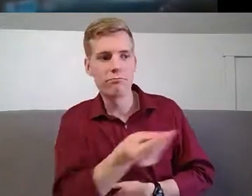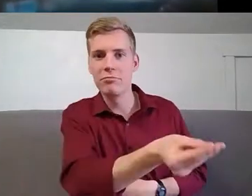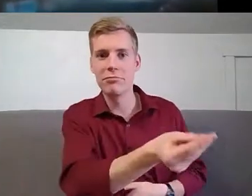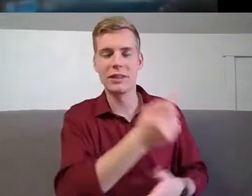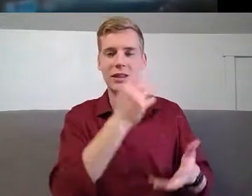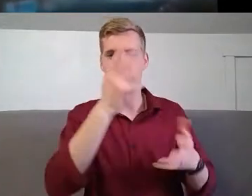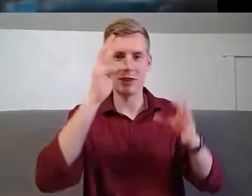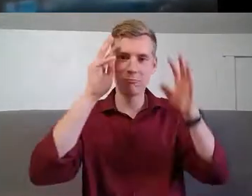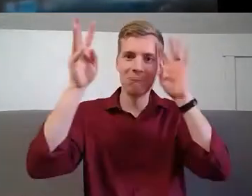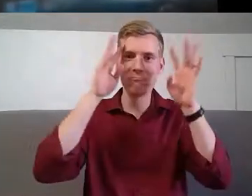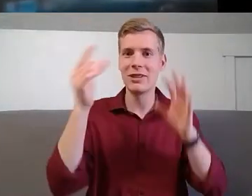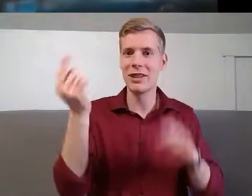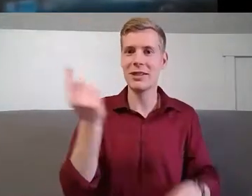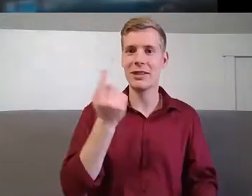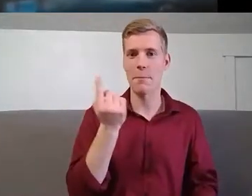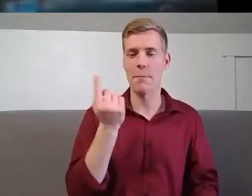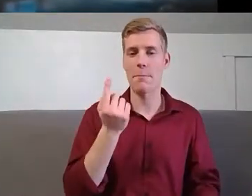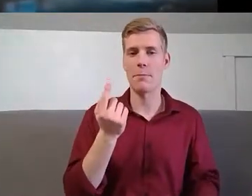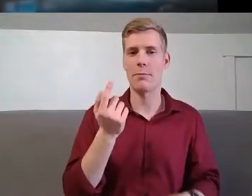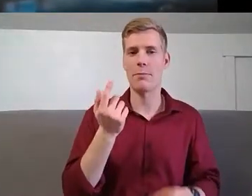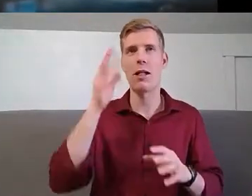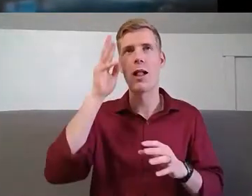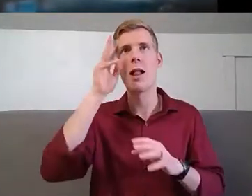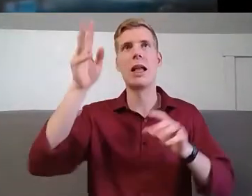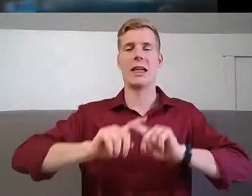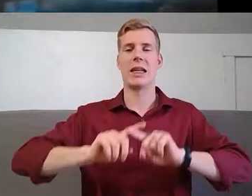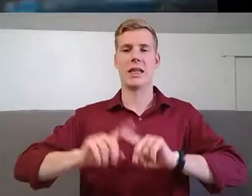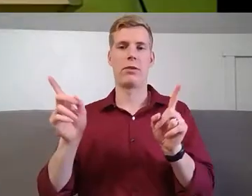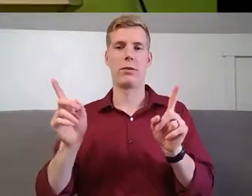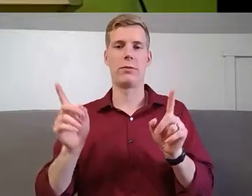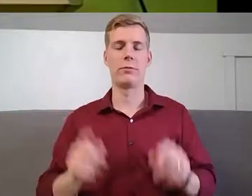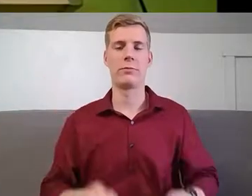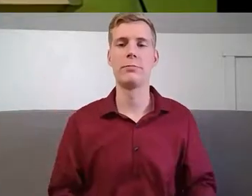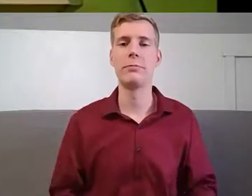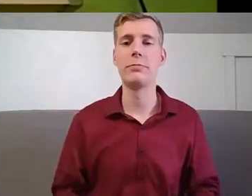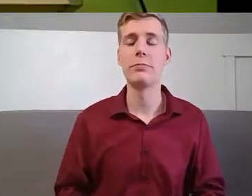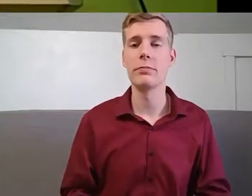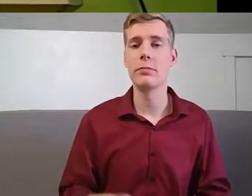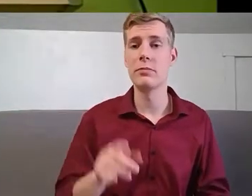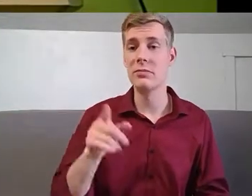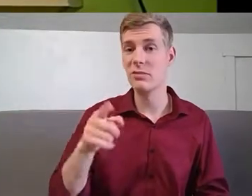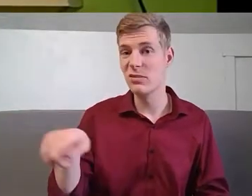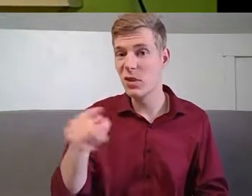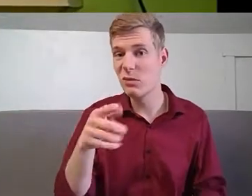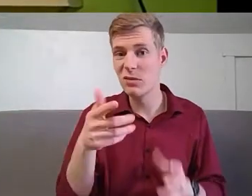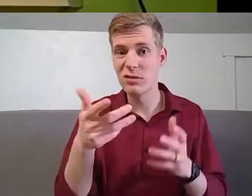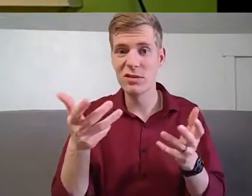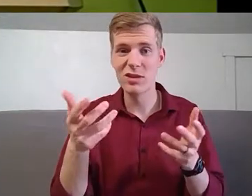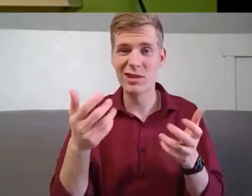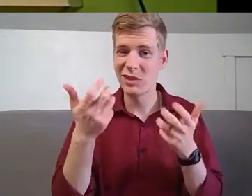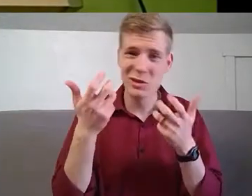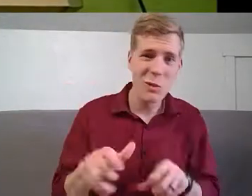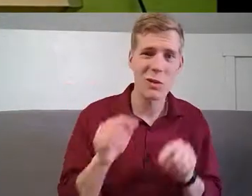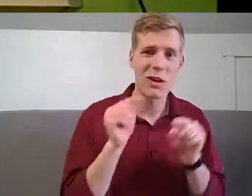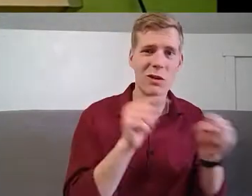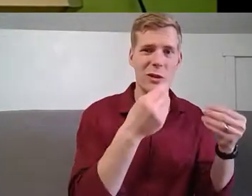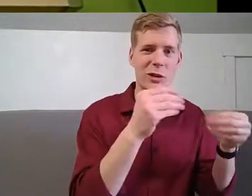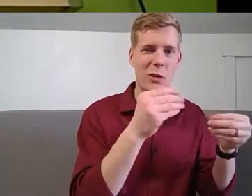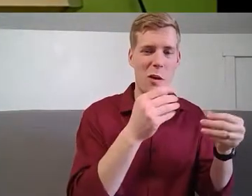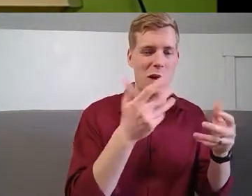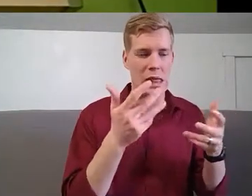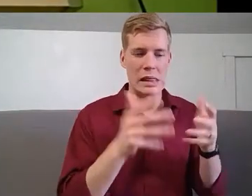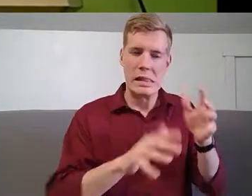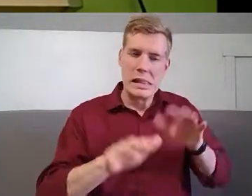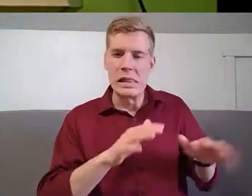find ways to connect outside of the box. And for those that don't really want to go to the store, you're feeling a little